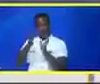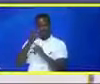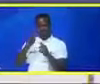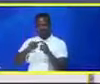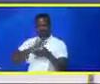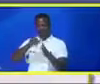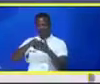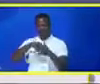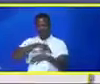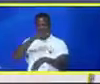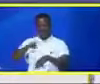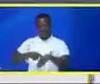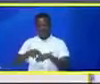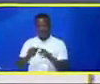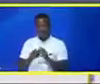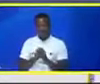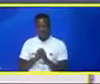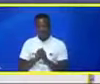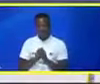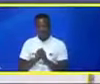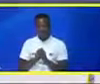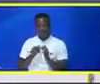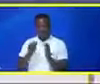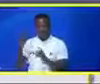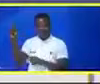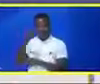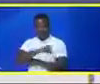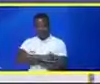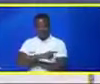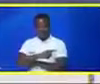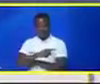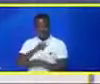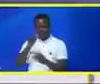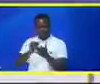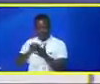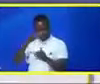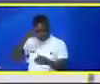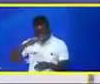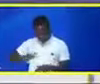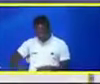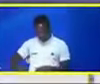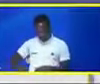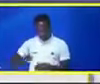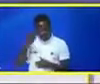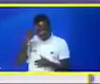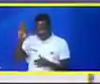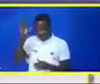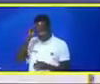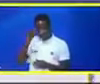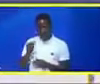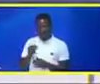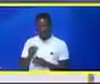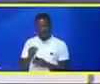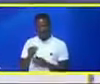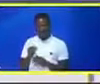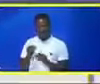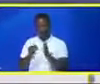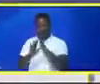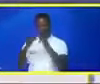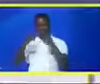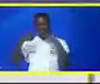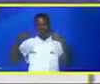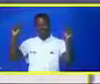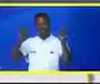nations. That someday this young boy, I do not know him, that God will announce him to